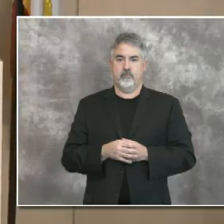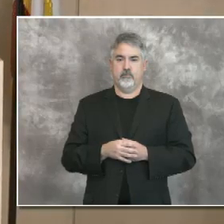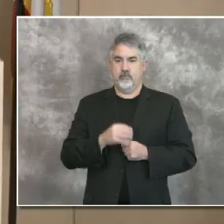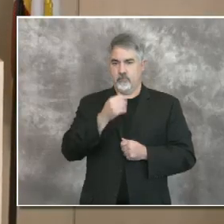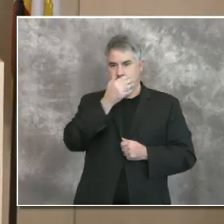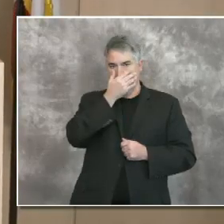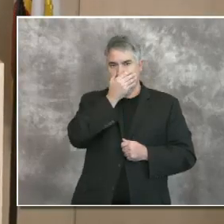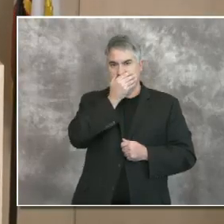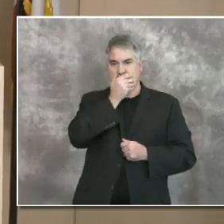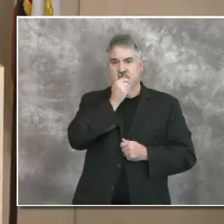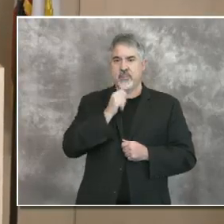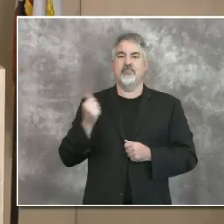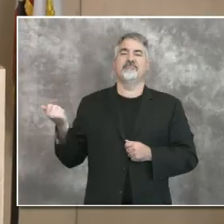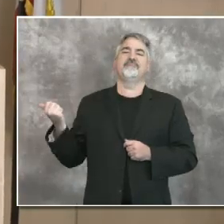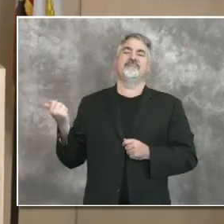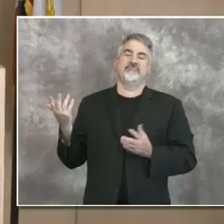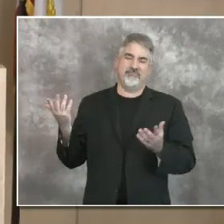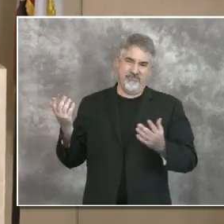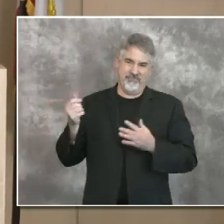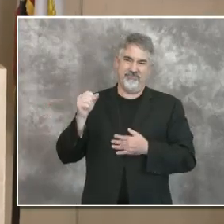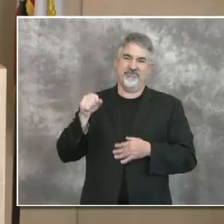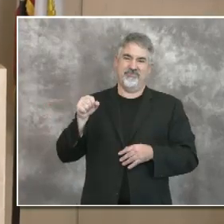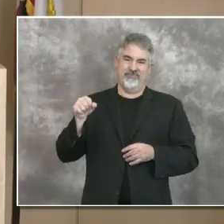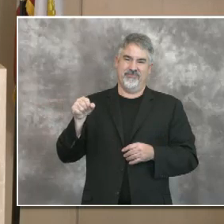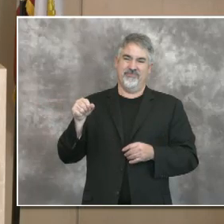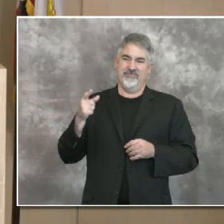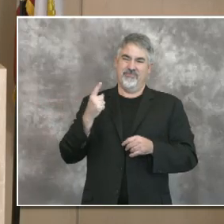So you've laid out some definite concerns, and